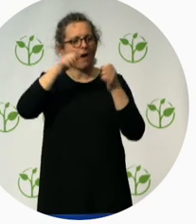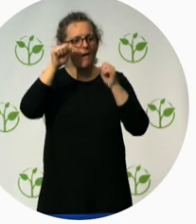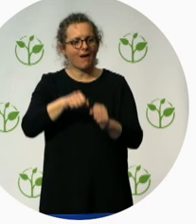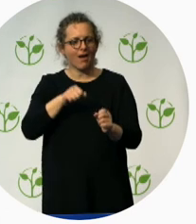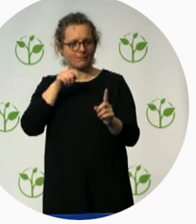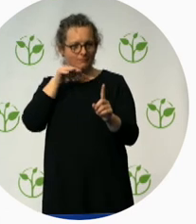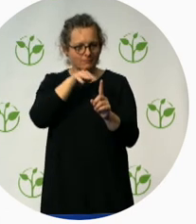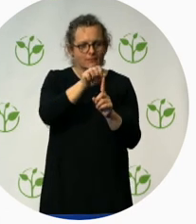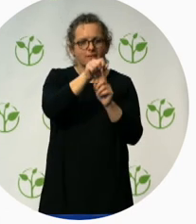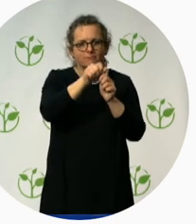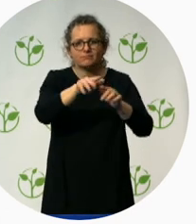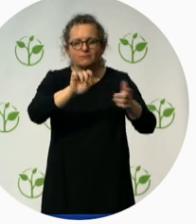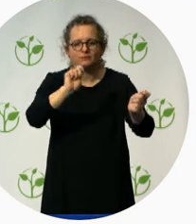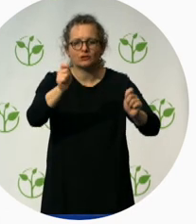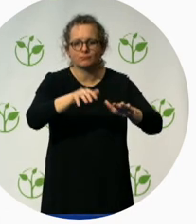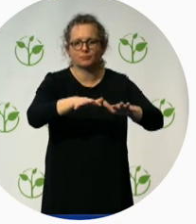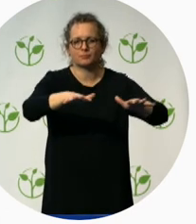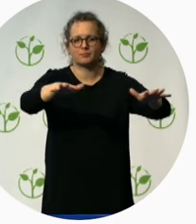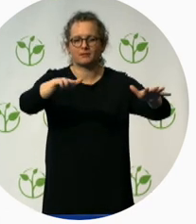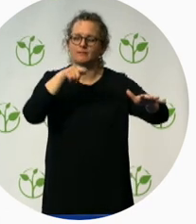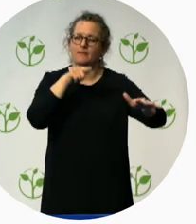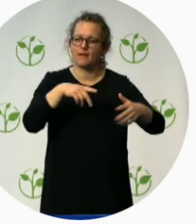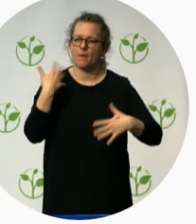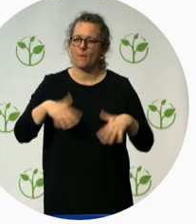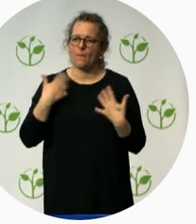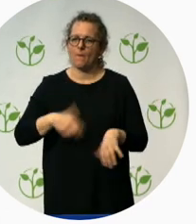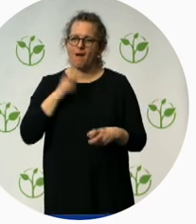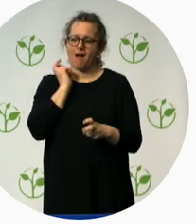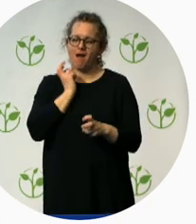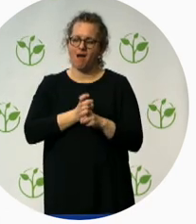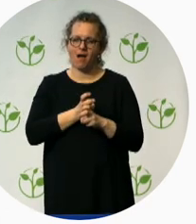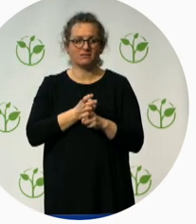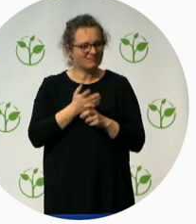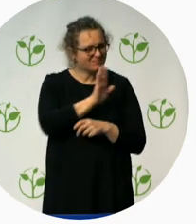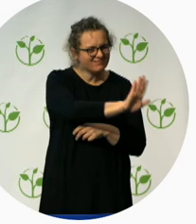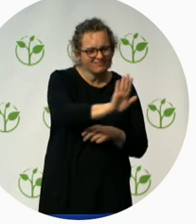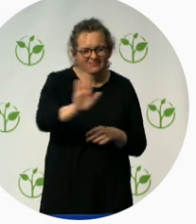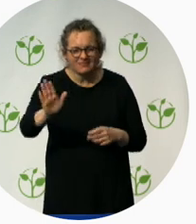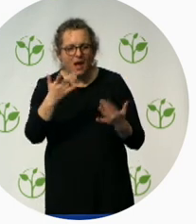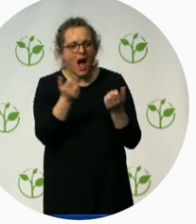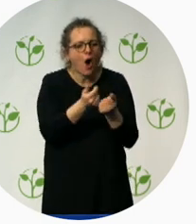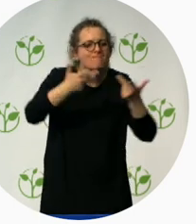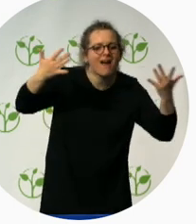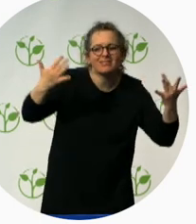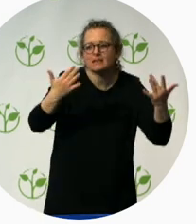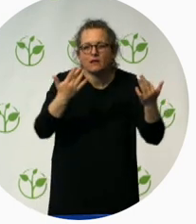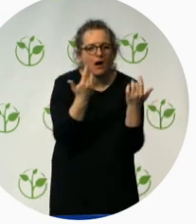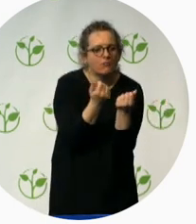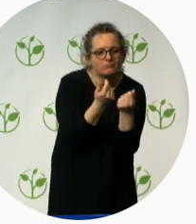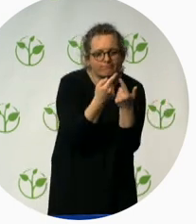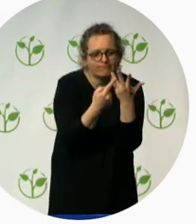is necessary, important, and vital, but also very difficult. In Mozambique, it's